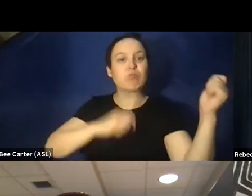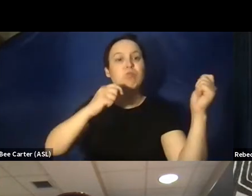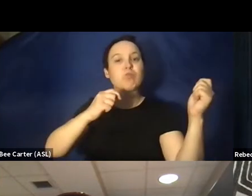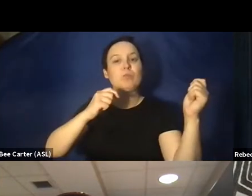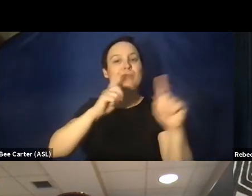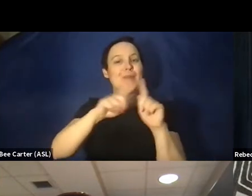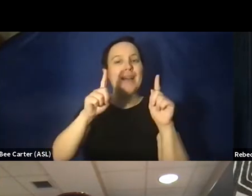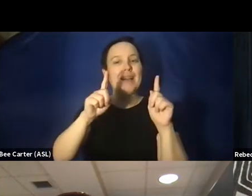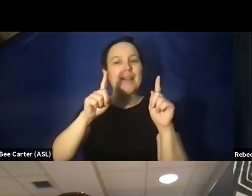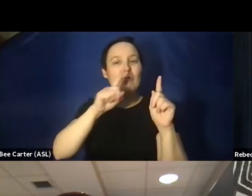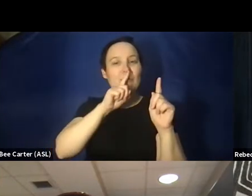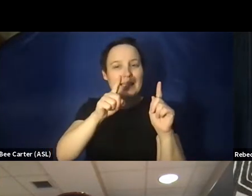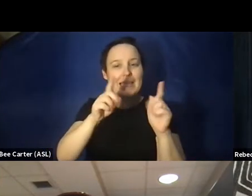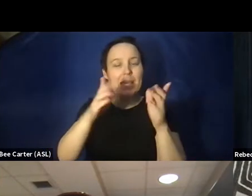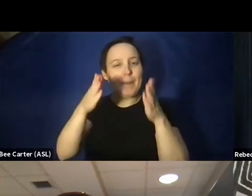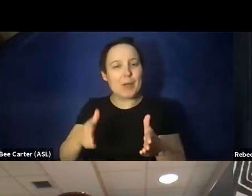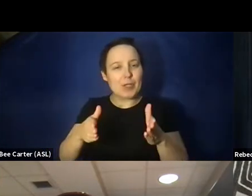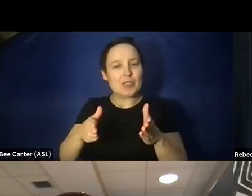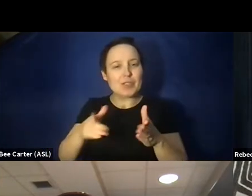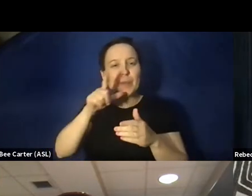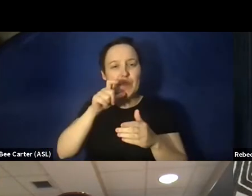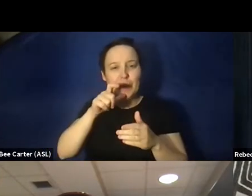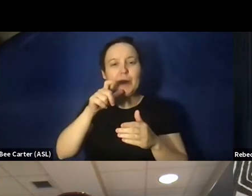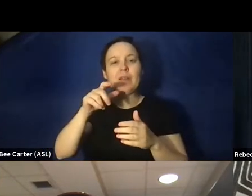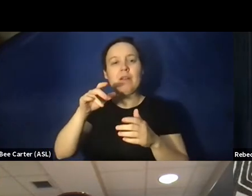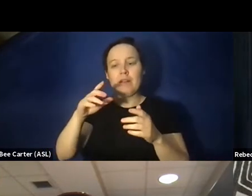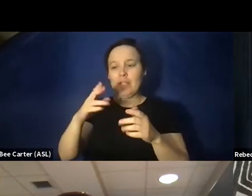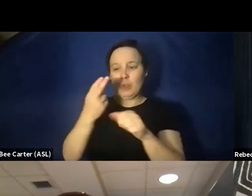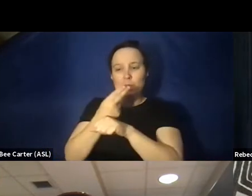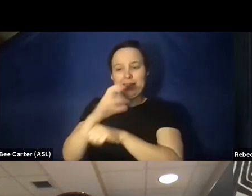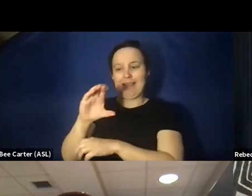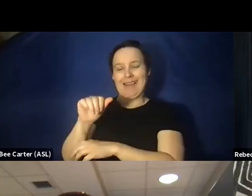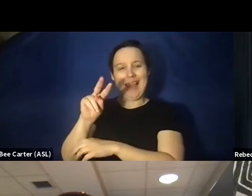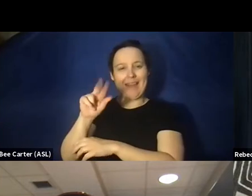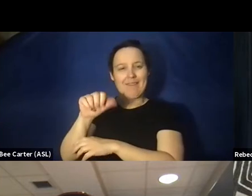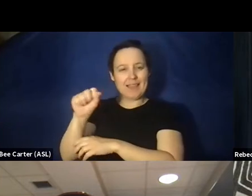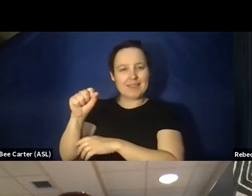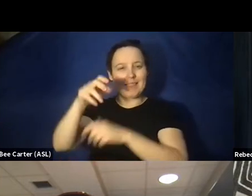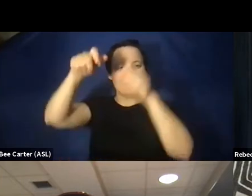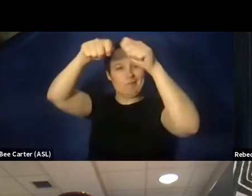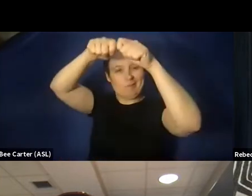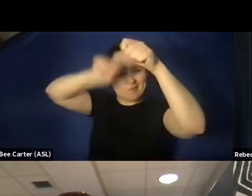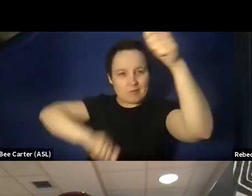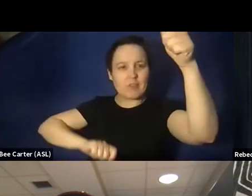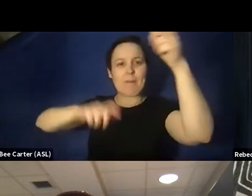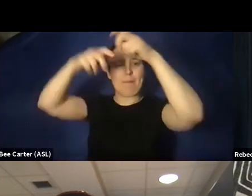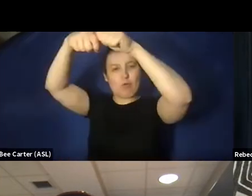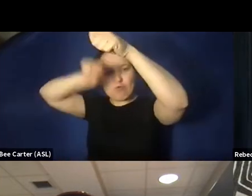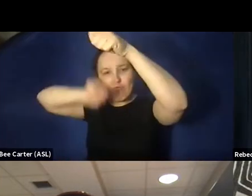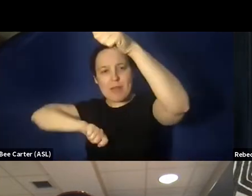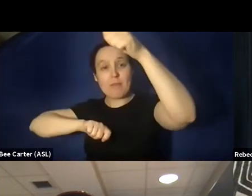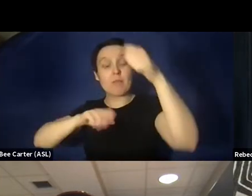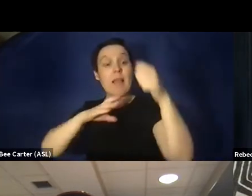someone that was like actually ripping long lines in the canvas of this landscape. And there was